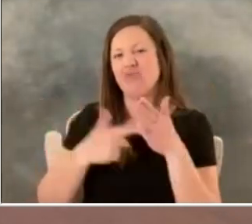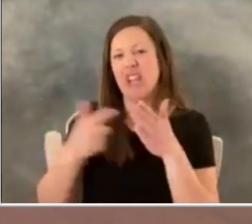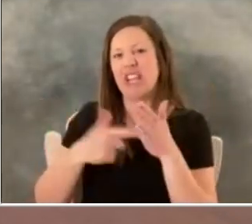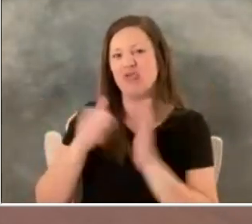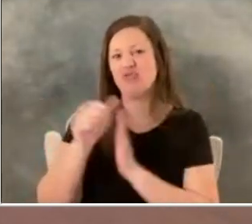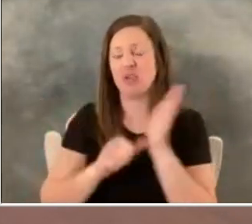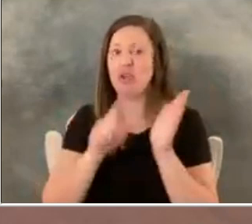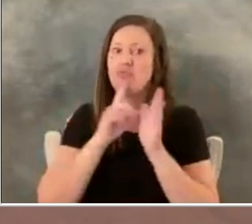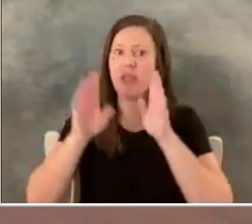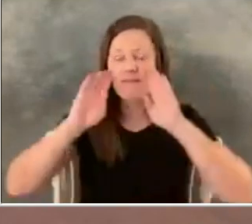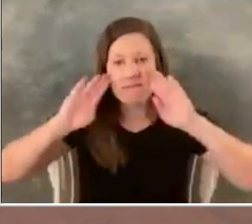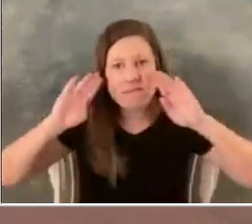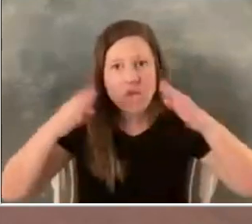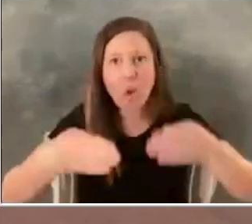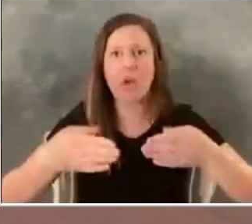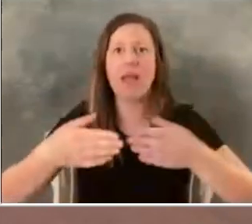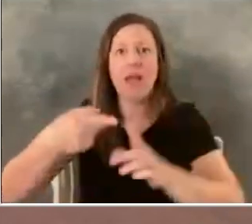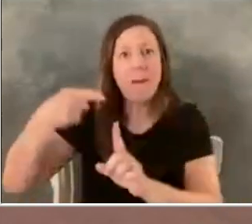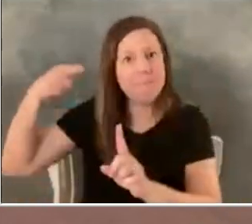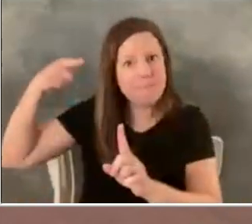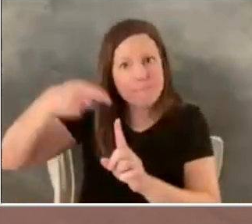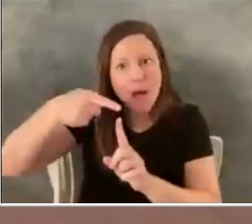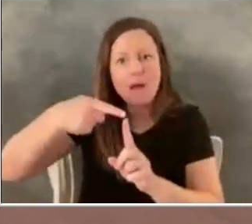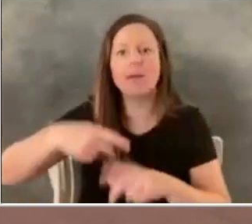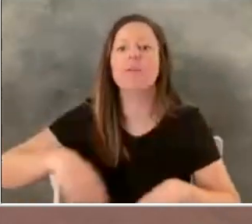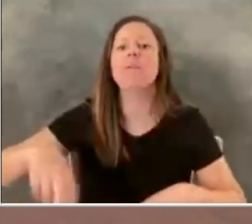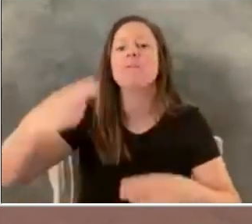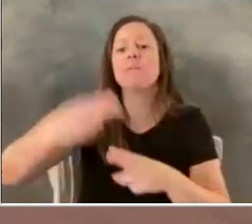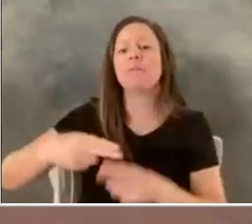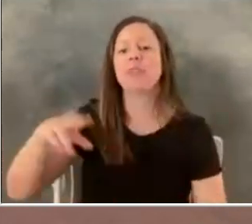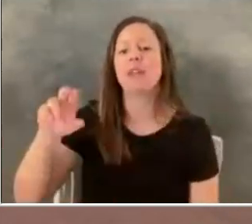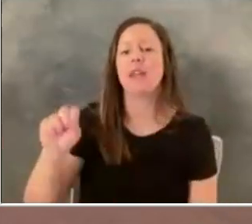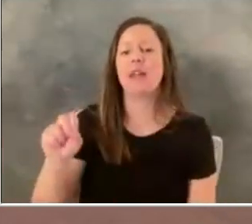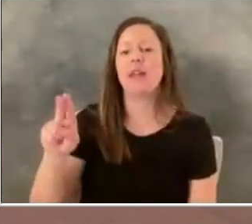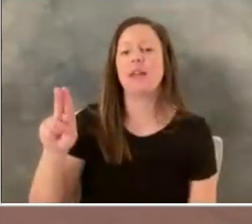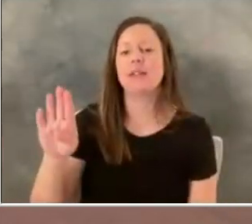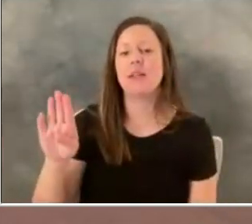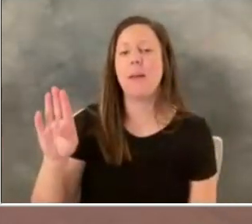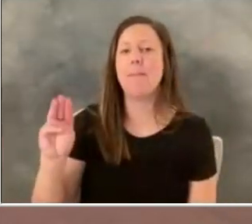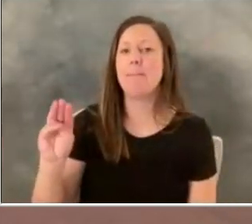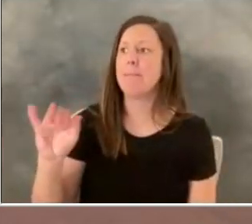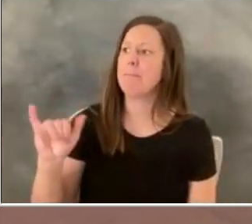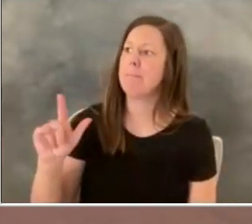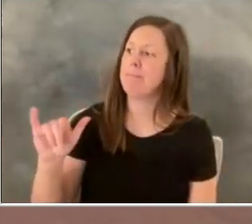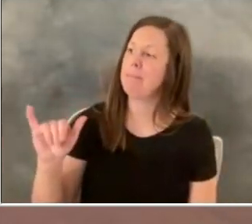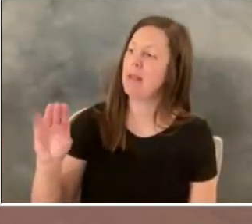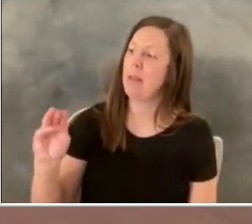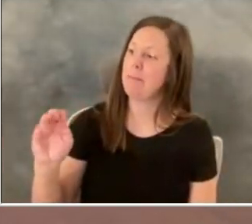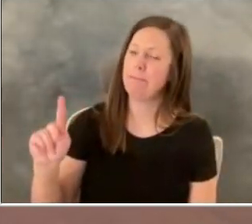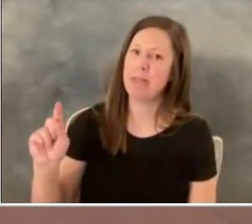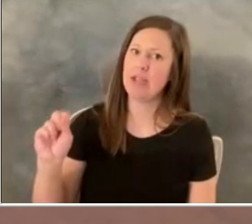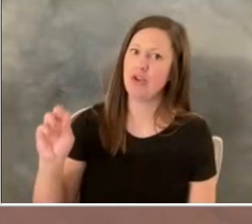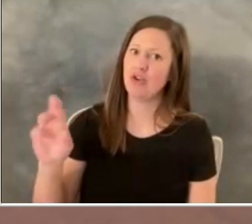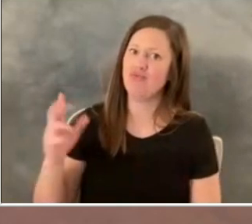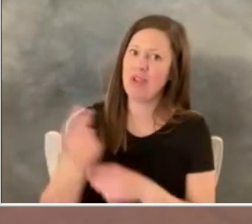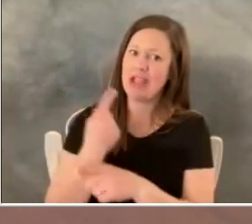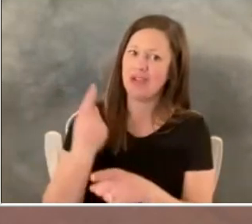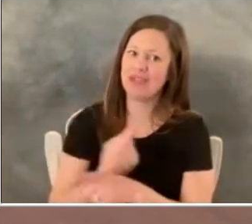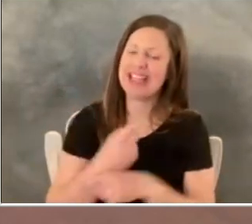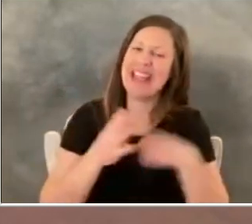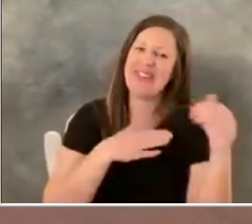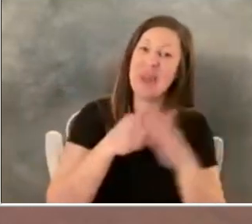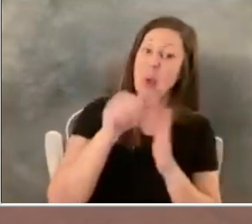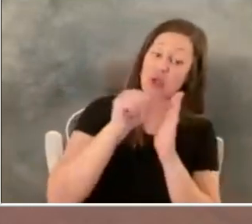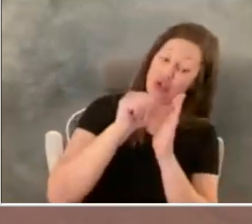focused radiation with what is often referred to as sub-millimeter accuracy. And despite having surgery in the name, there's no